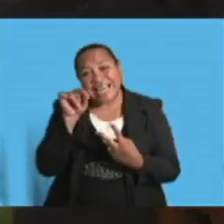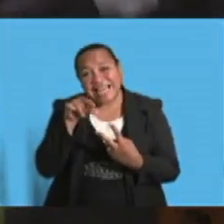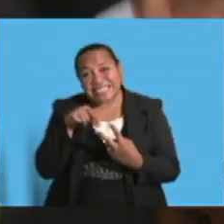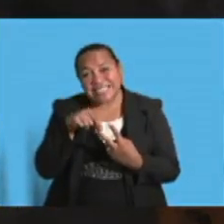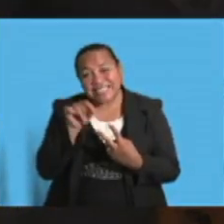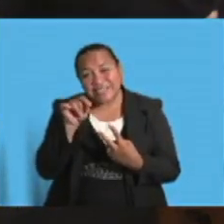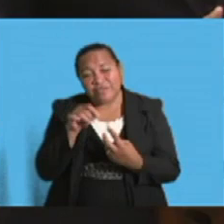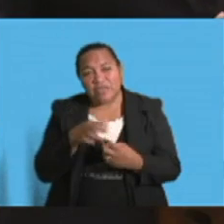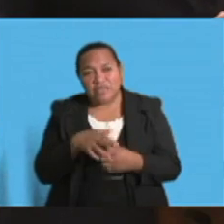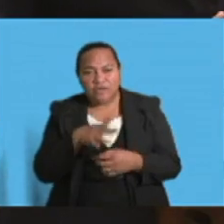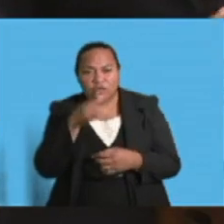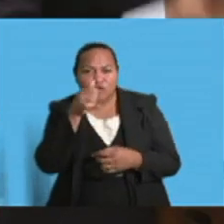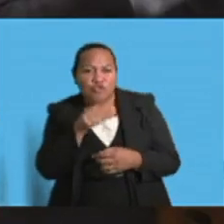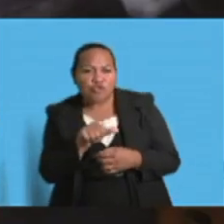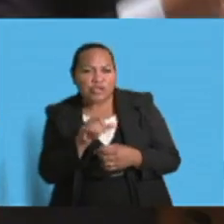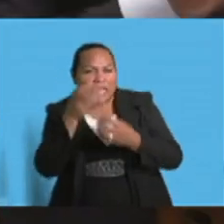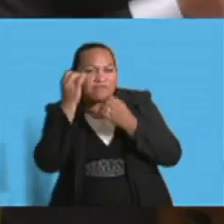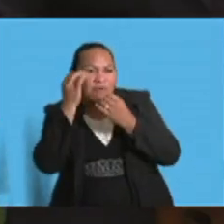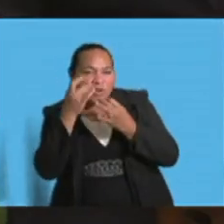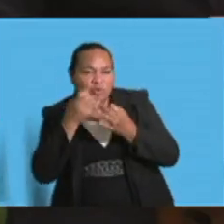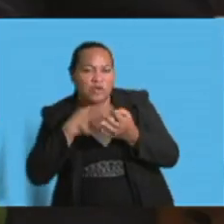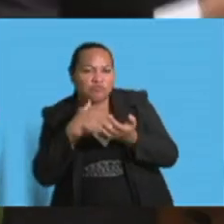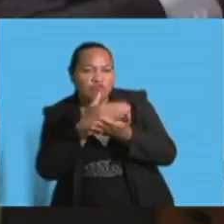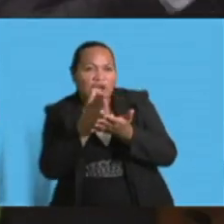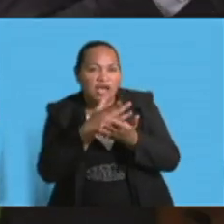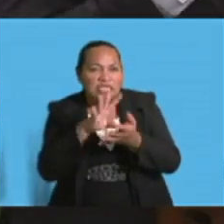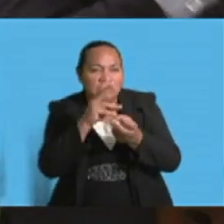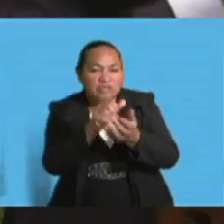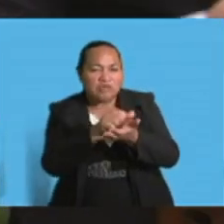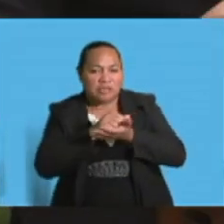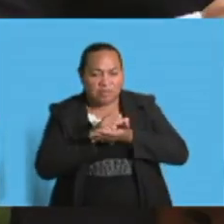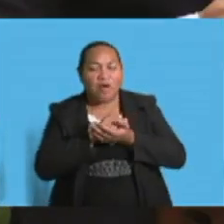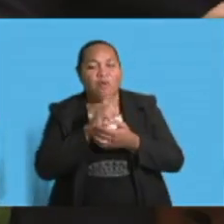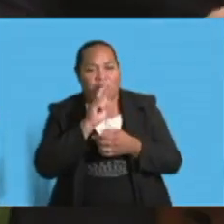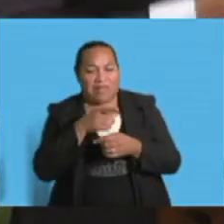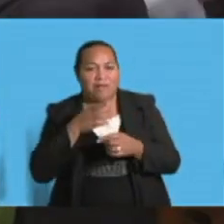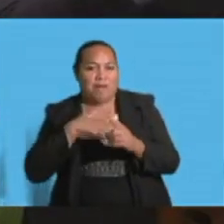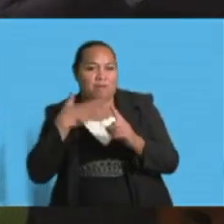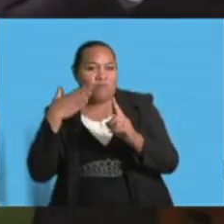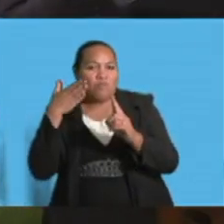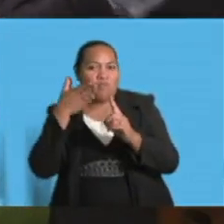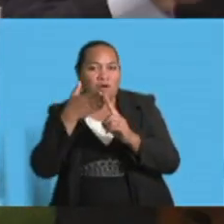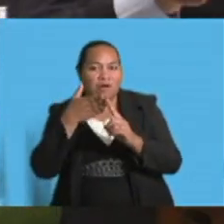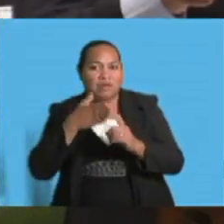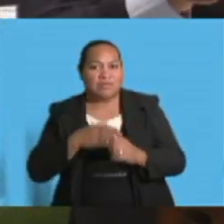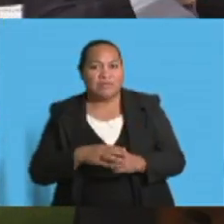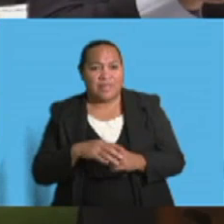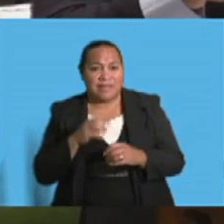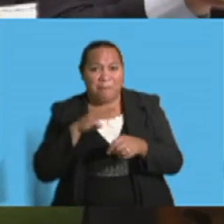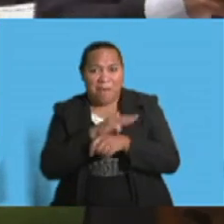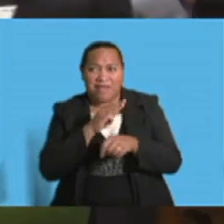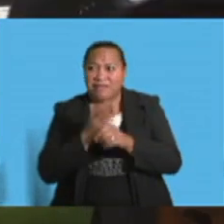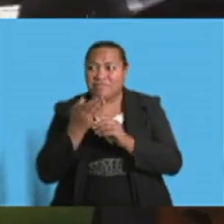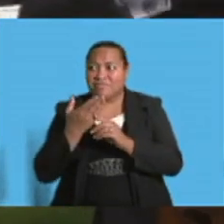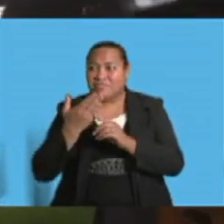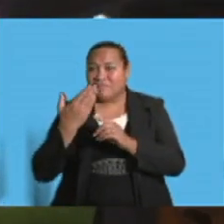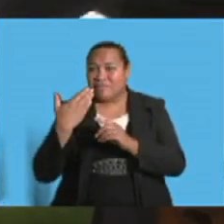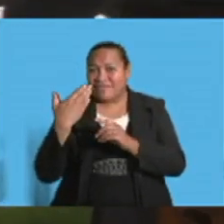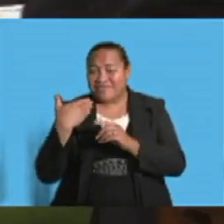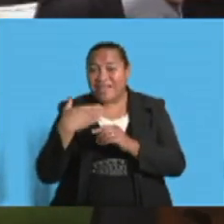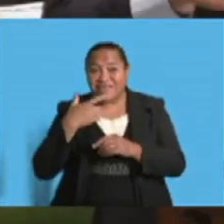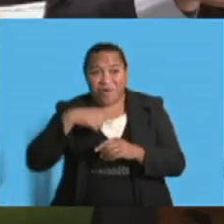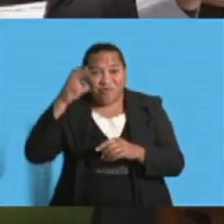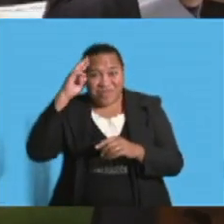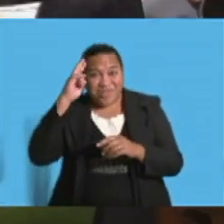use of information. That is, Madam Speaker, the main point. When a few months ago when I did say that, you see, Madam Speaker, the reason